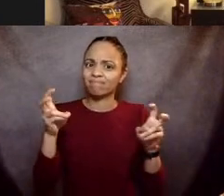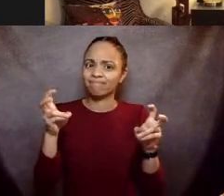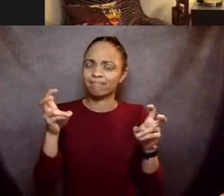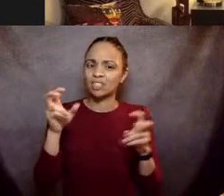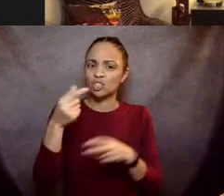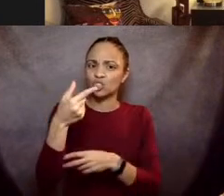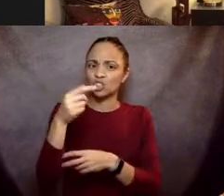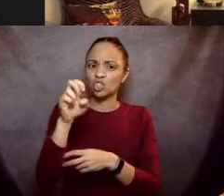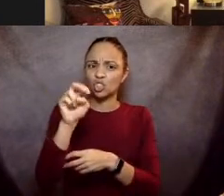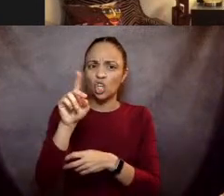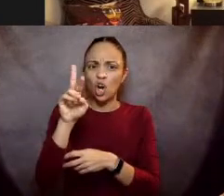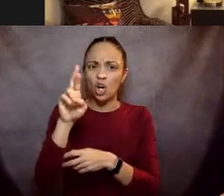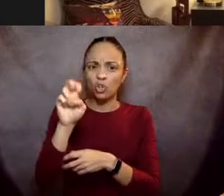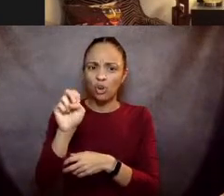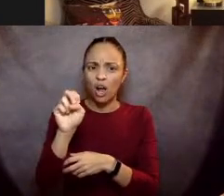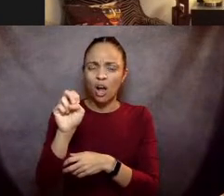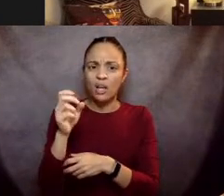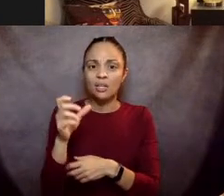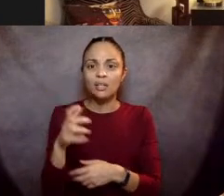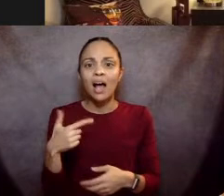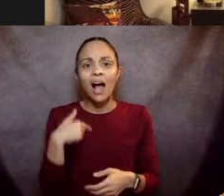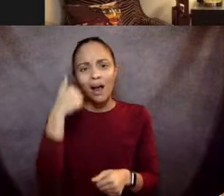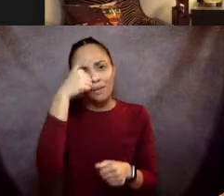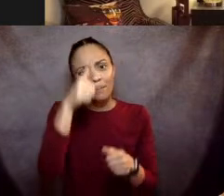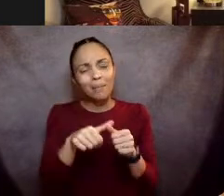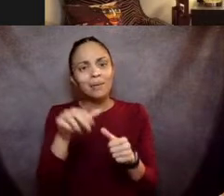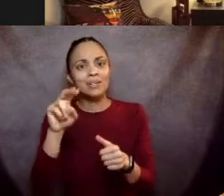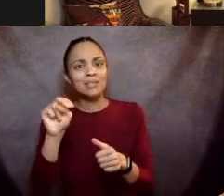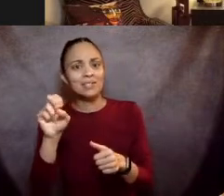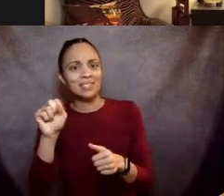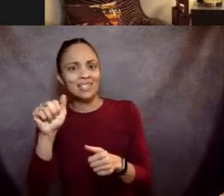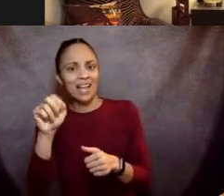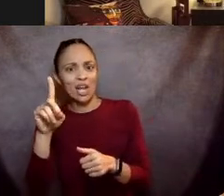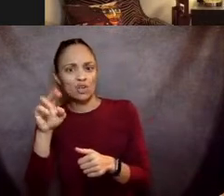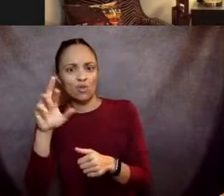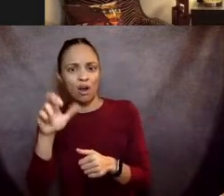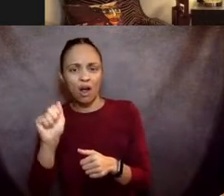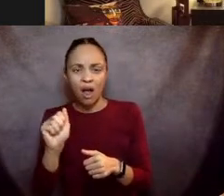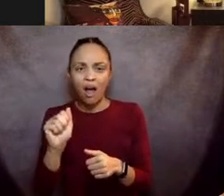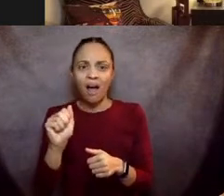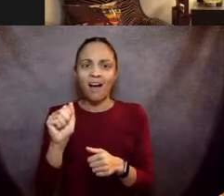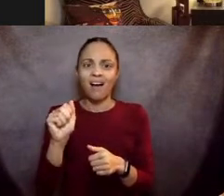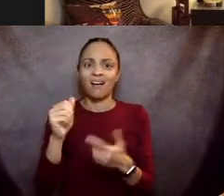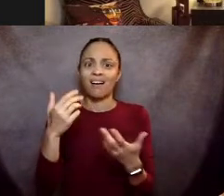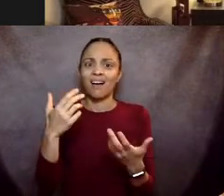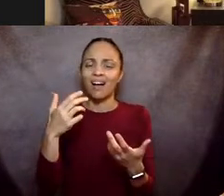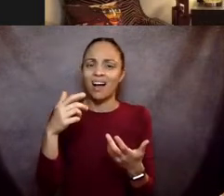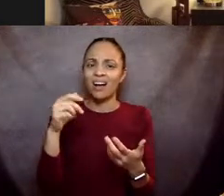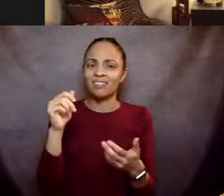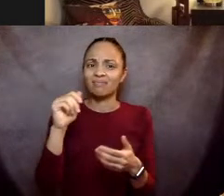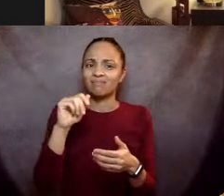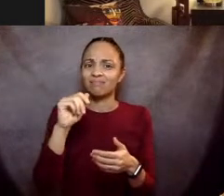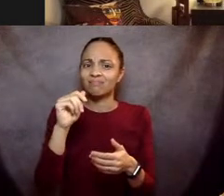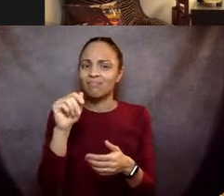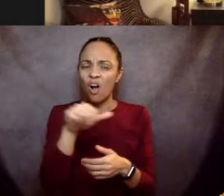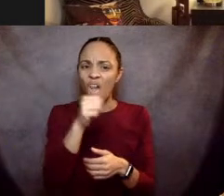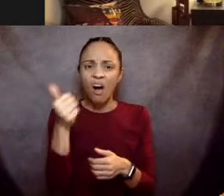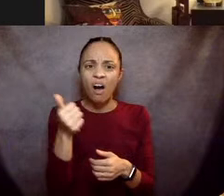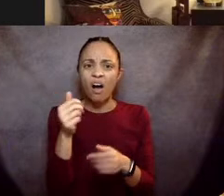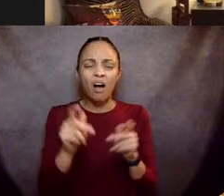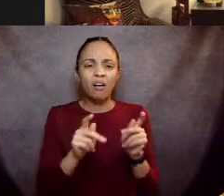went one way and then Sharron went, oh, Horton, and then Princess. I don't know what the question is, but remember